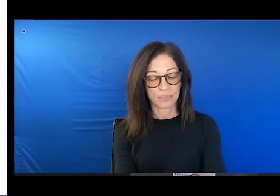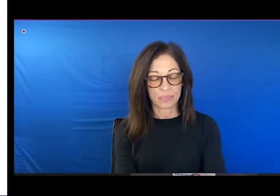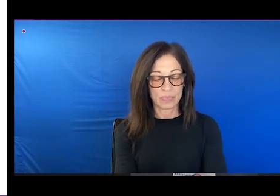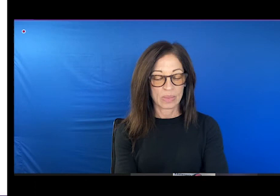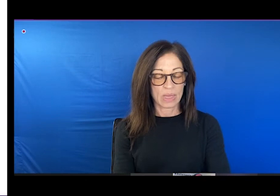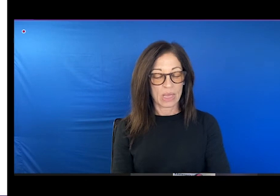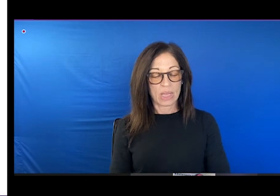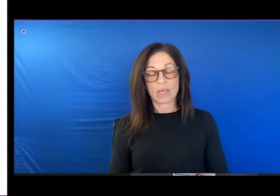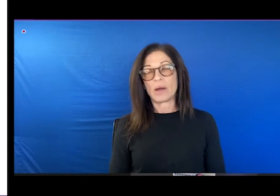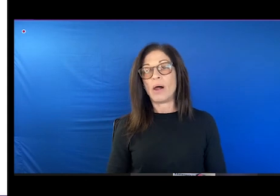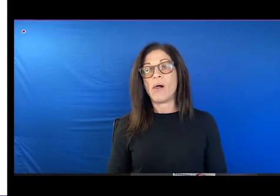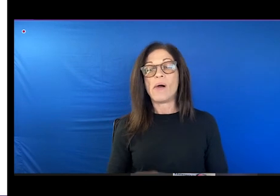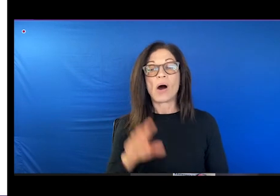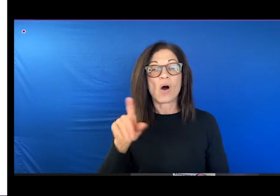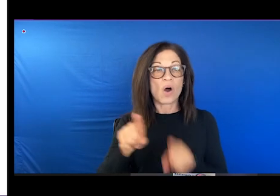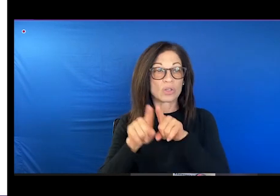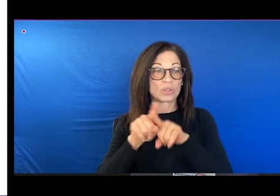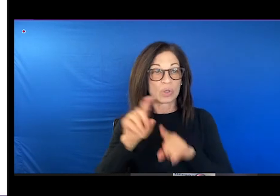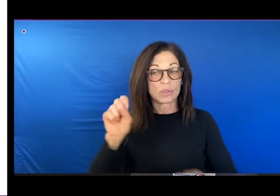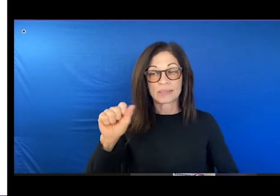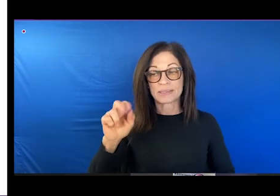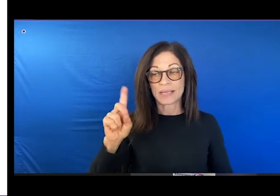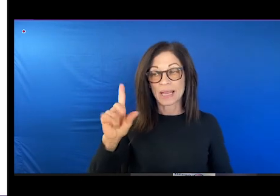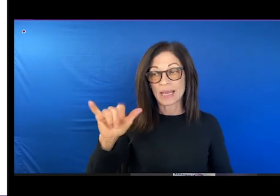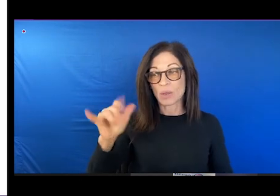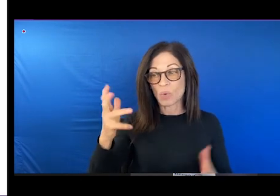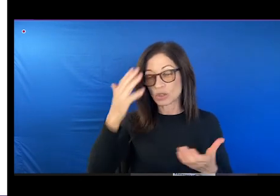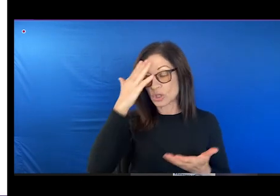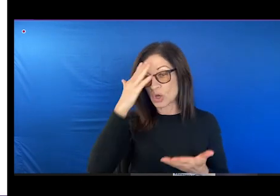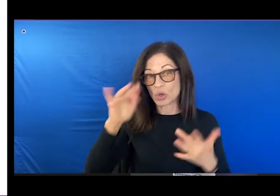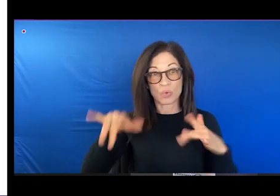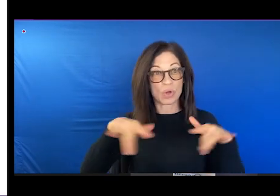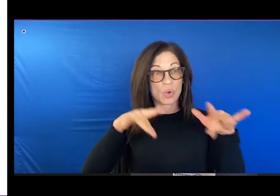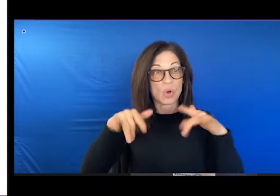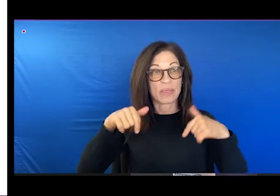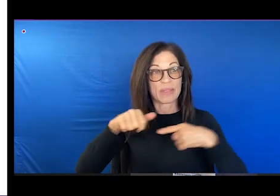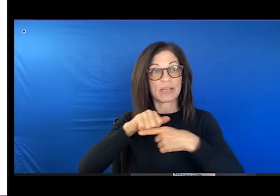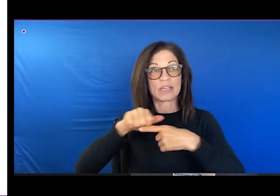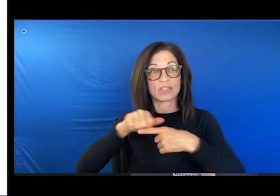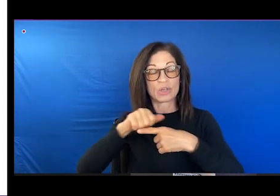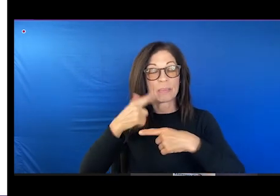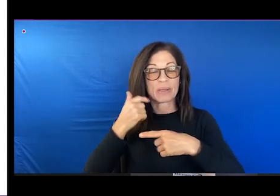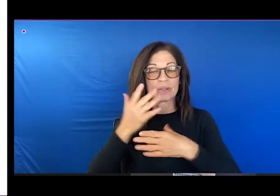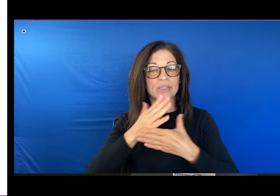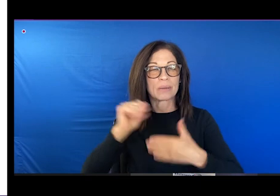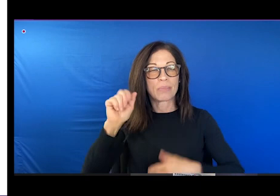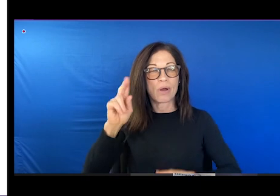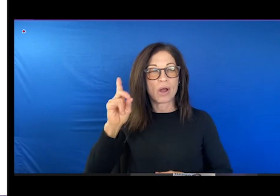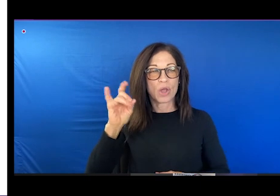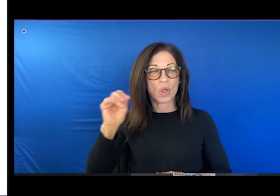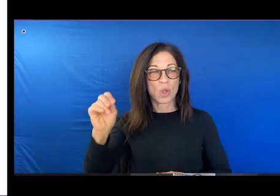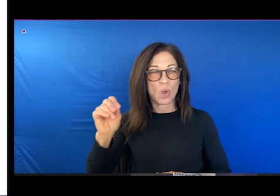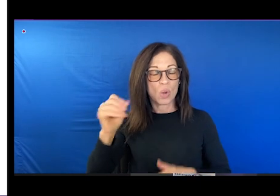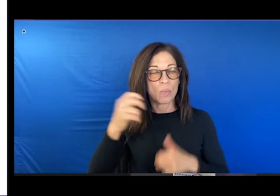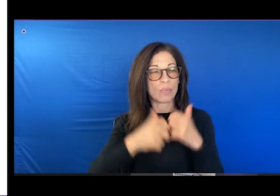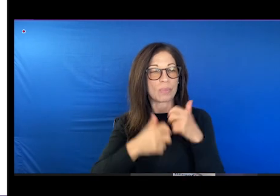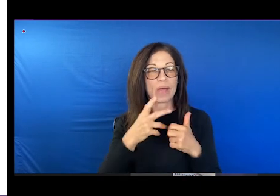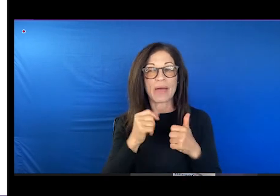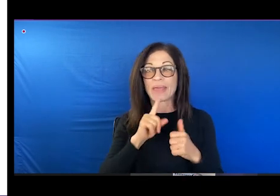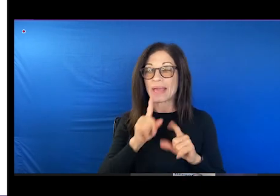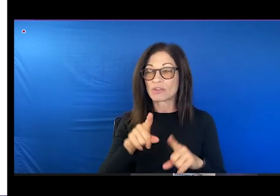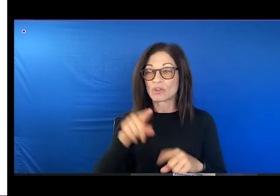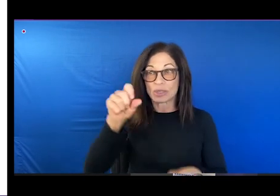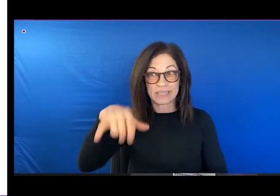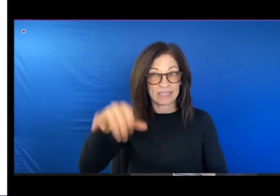While Mike types that in, Sandy just wanted to know if there would be a recording of this training available because there were some audio issues